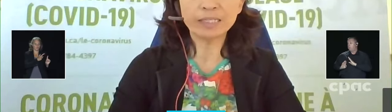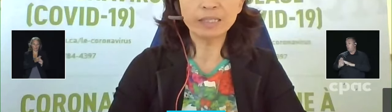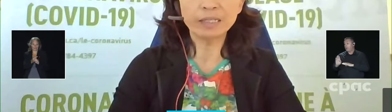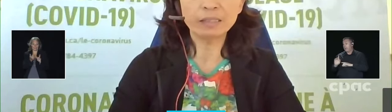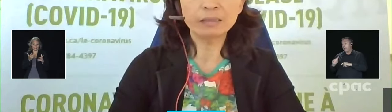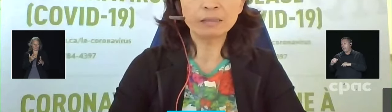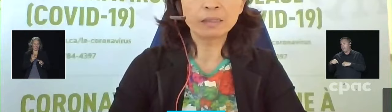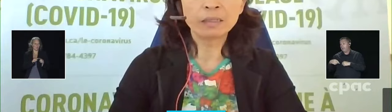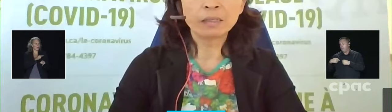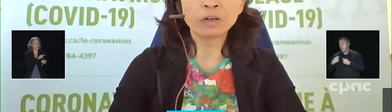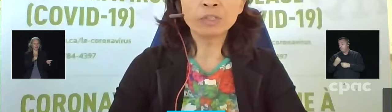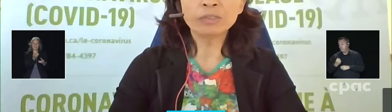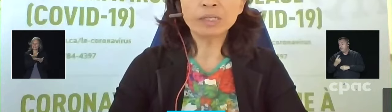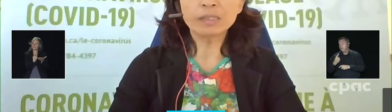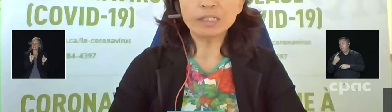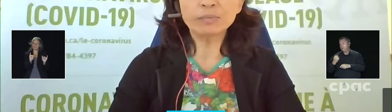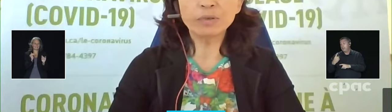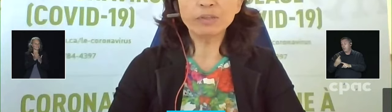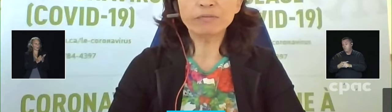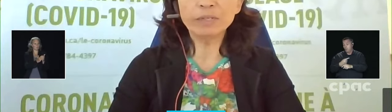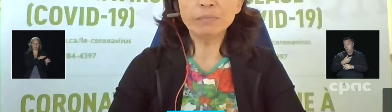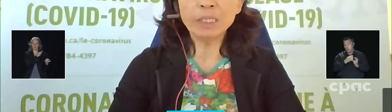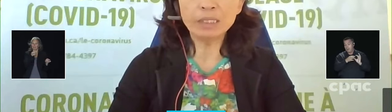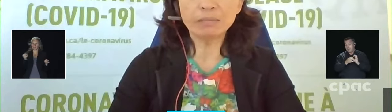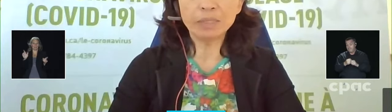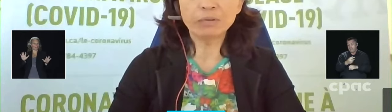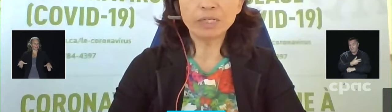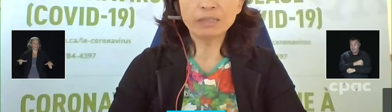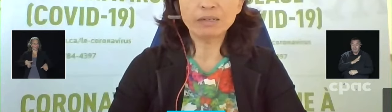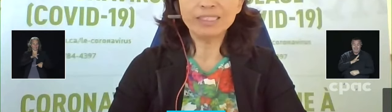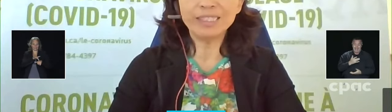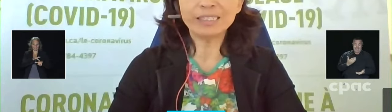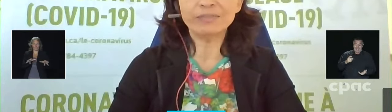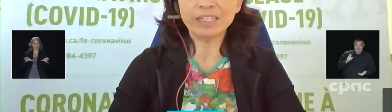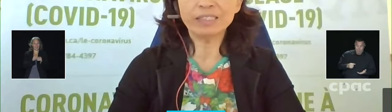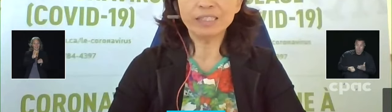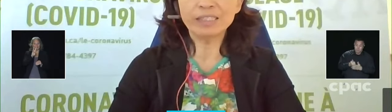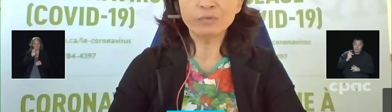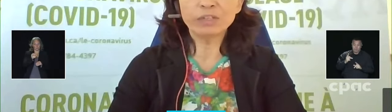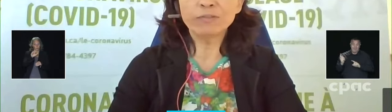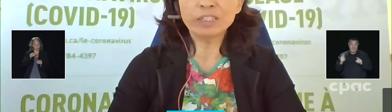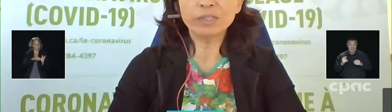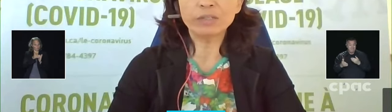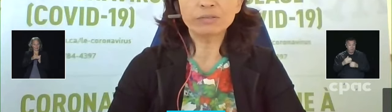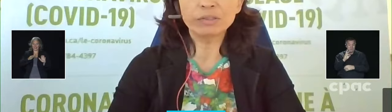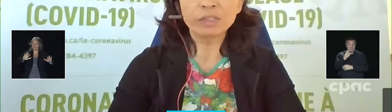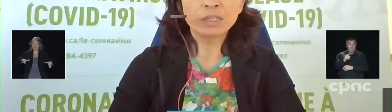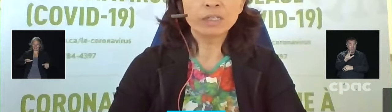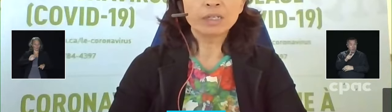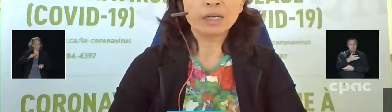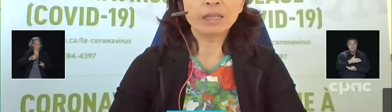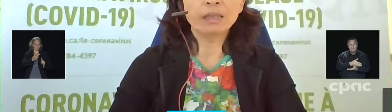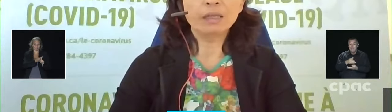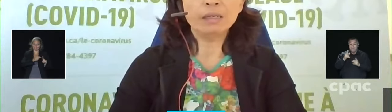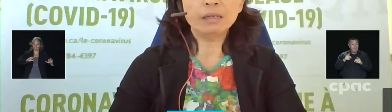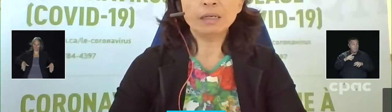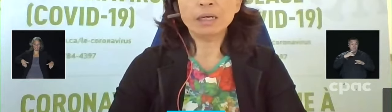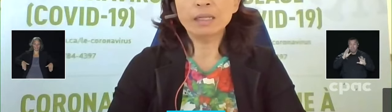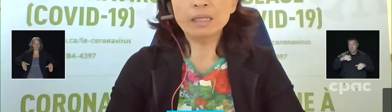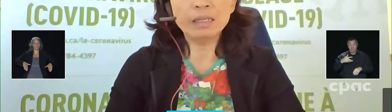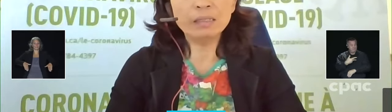people vaccinated. Almost 6.3 million people are not yet vaccinated with the first dose.